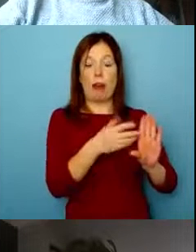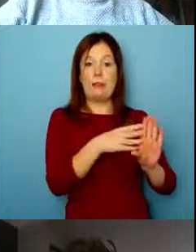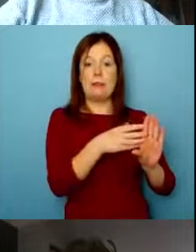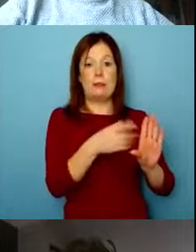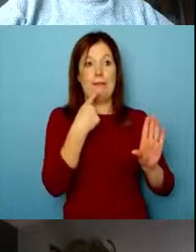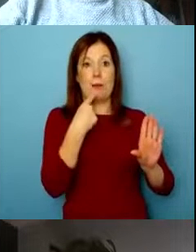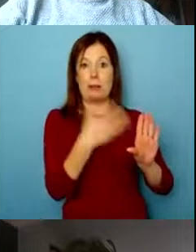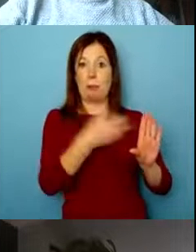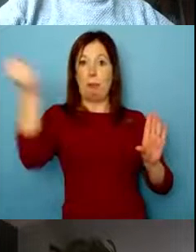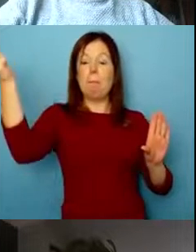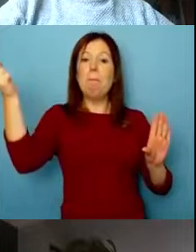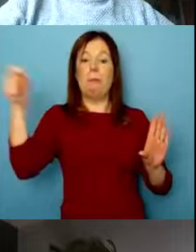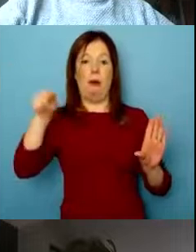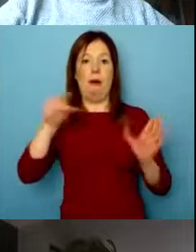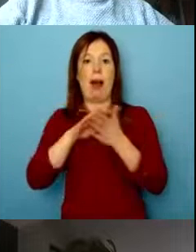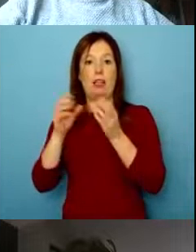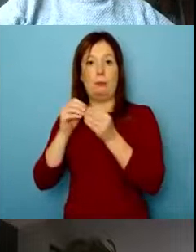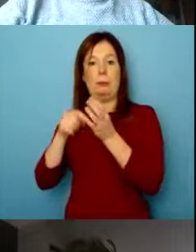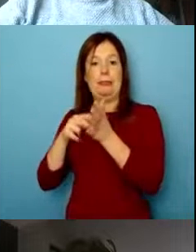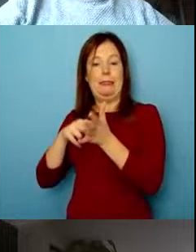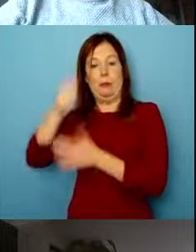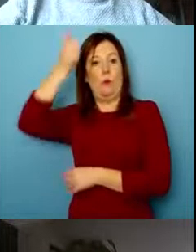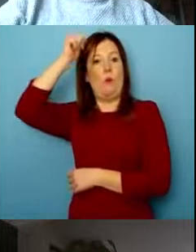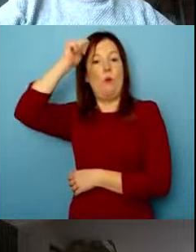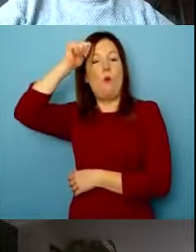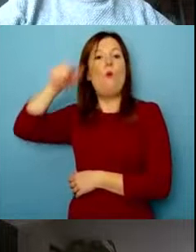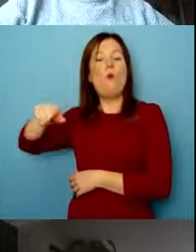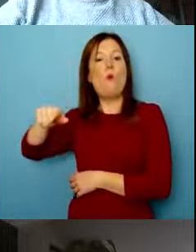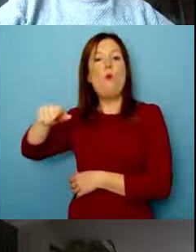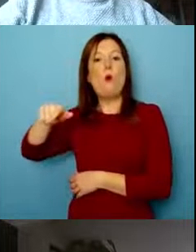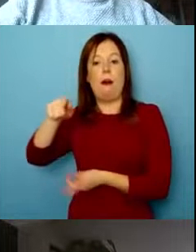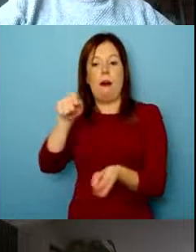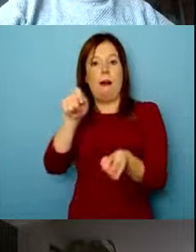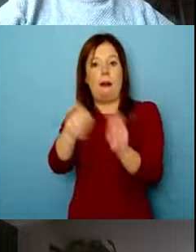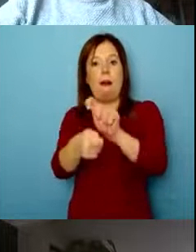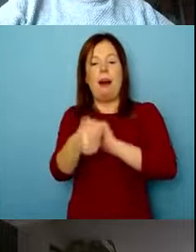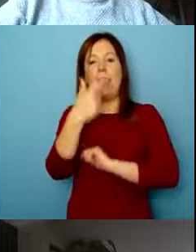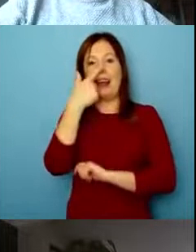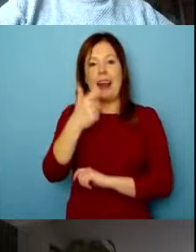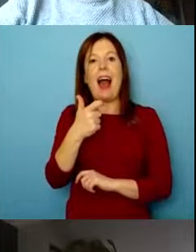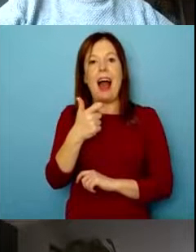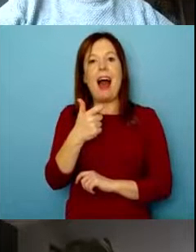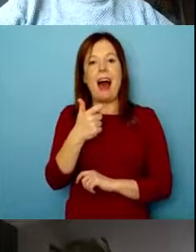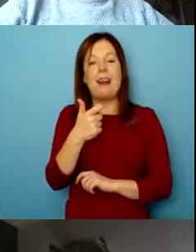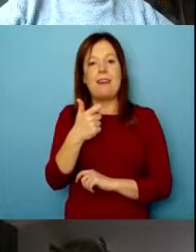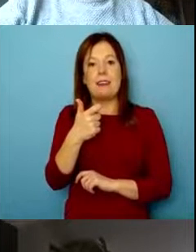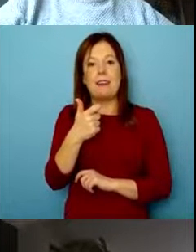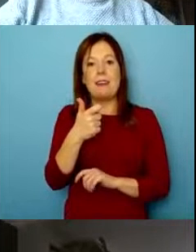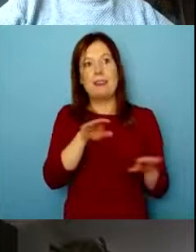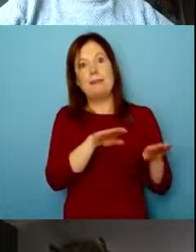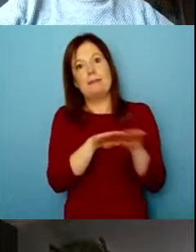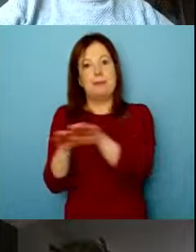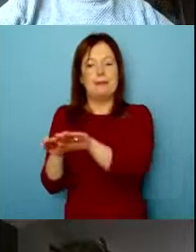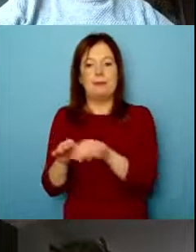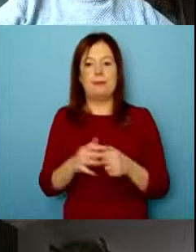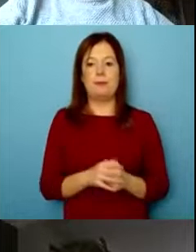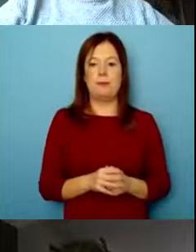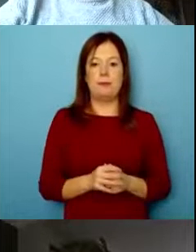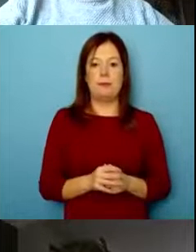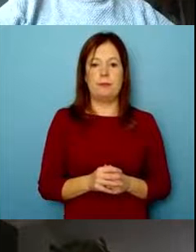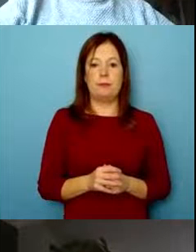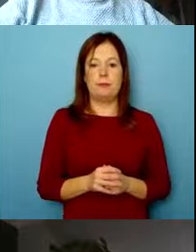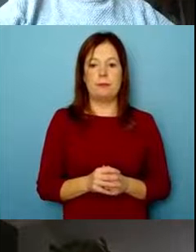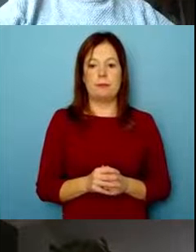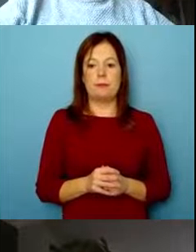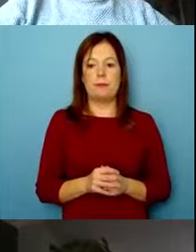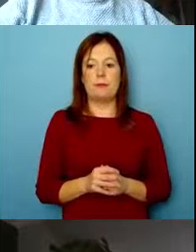settings automatically and change the user interface to address that need as best